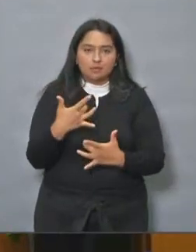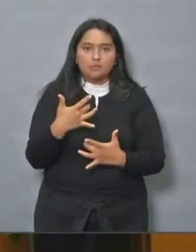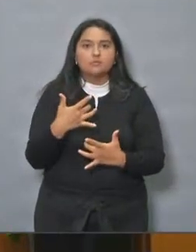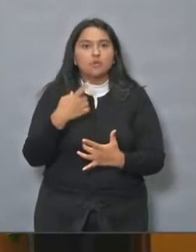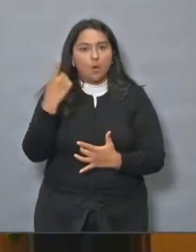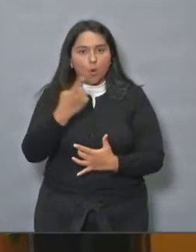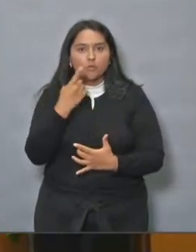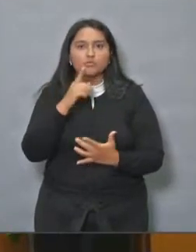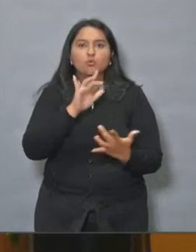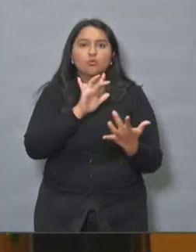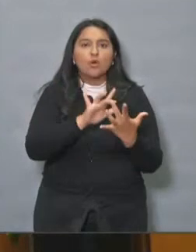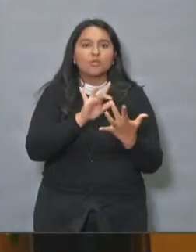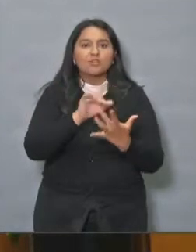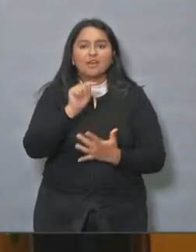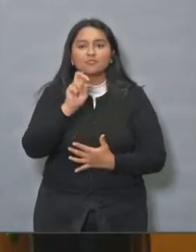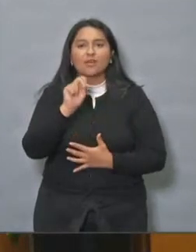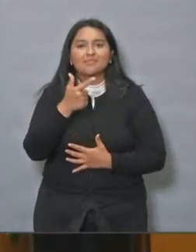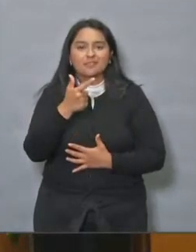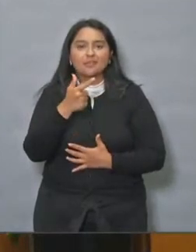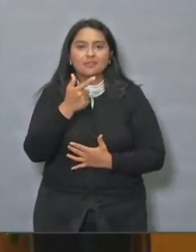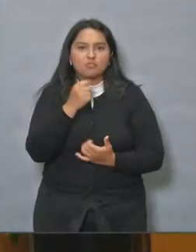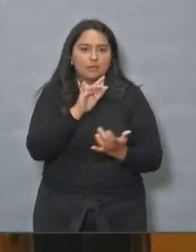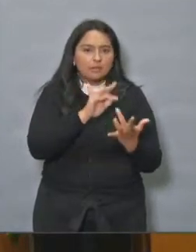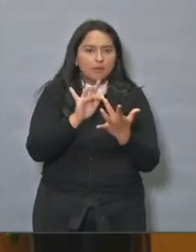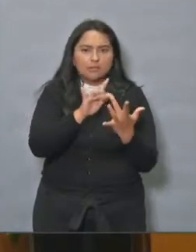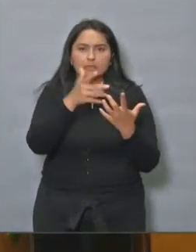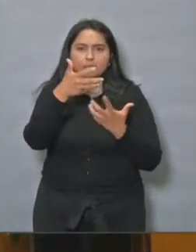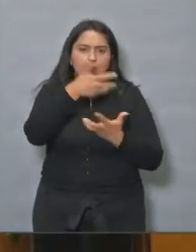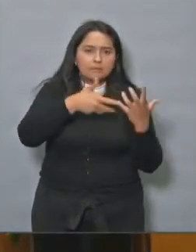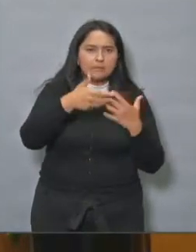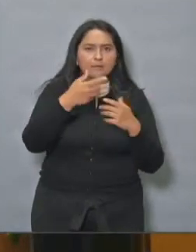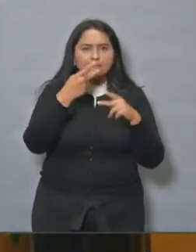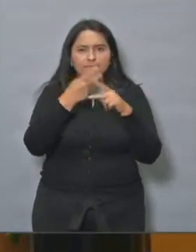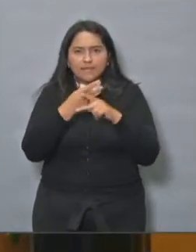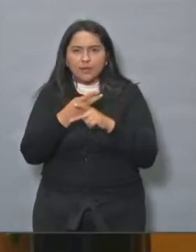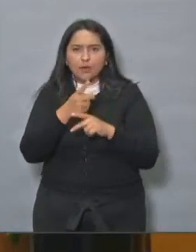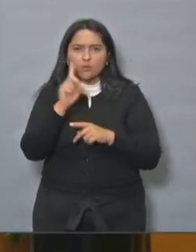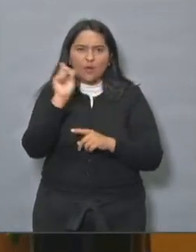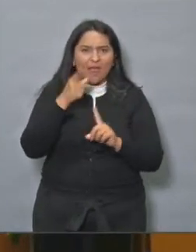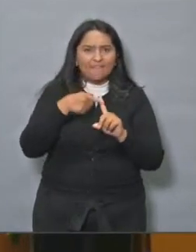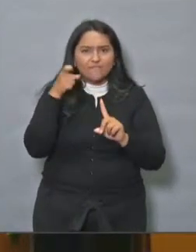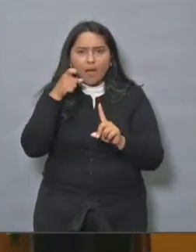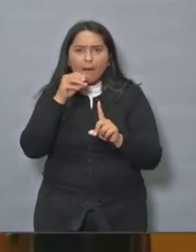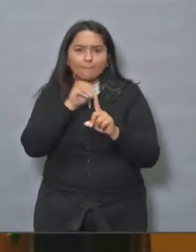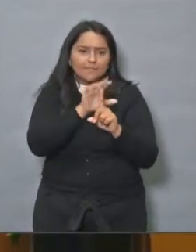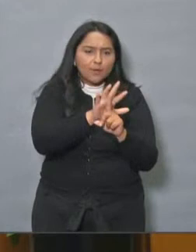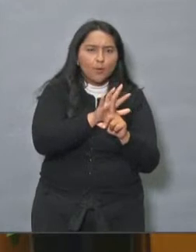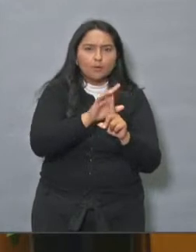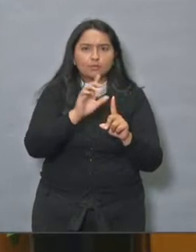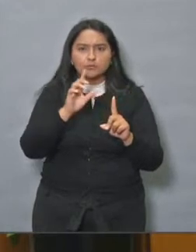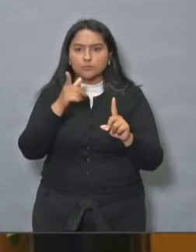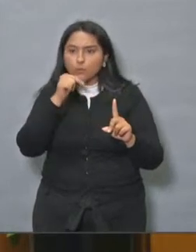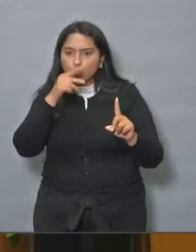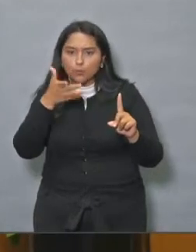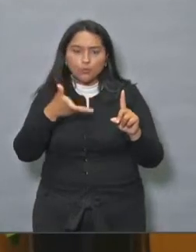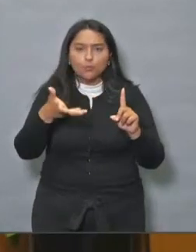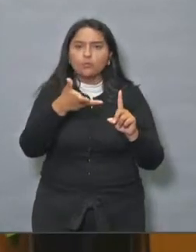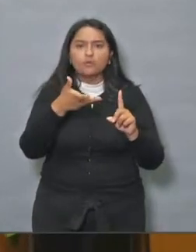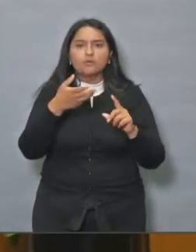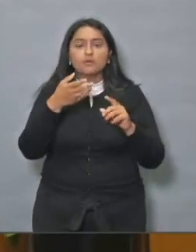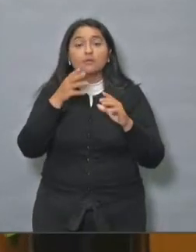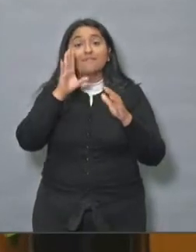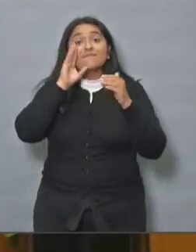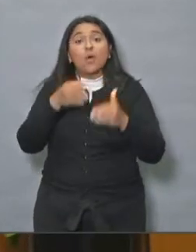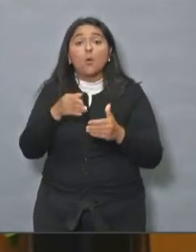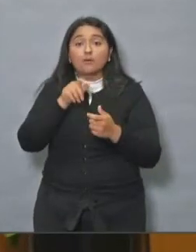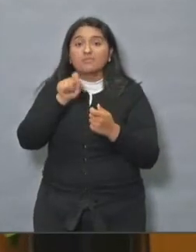can reach, and then try to figure out what were the possible sources of exposure, and particularly focused